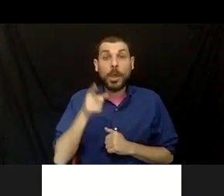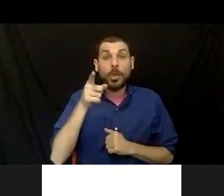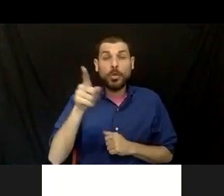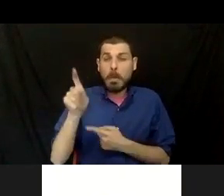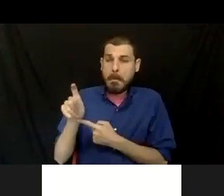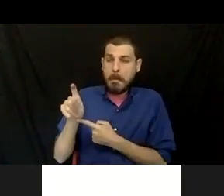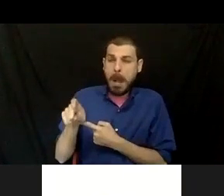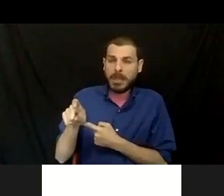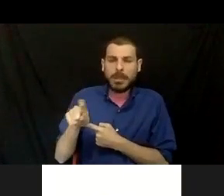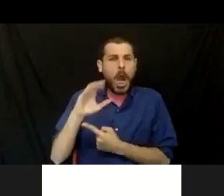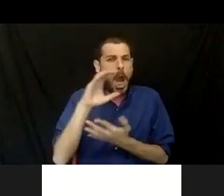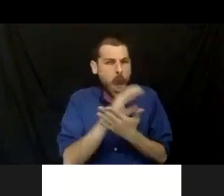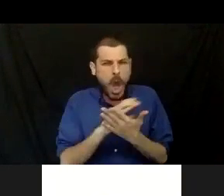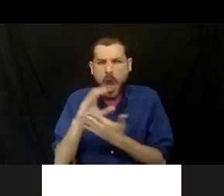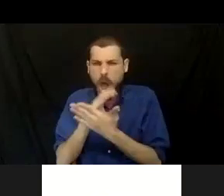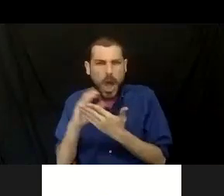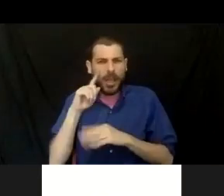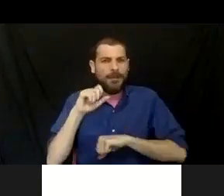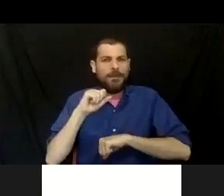work. So these